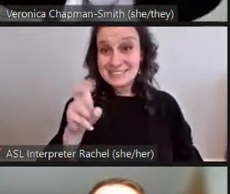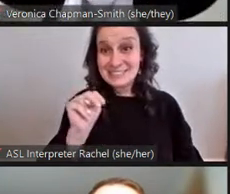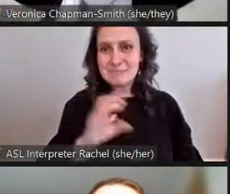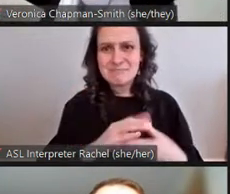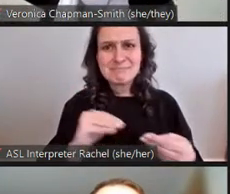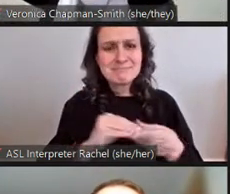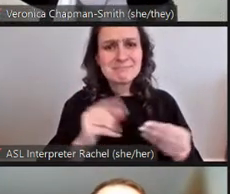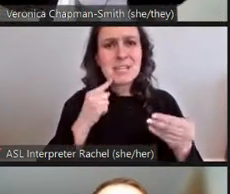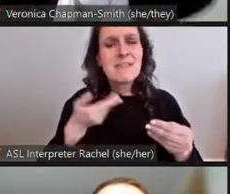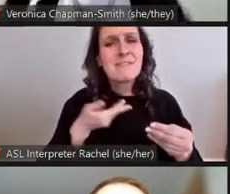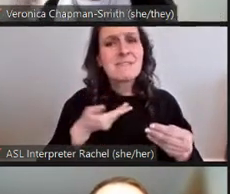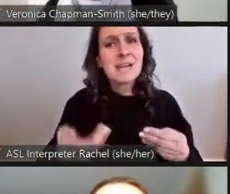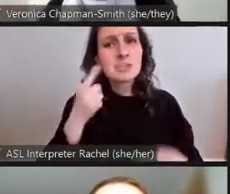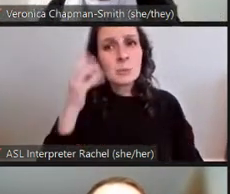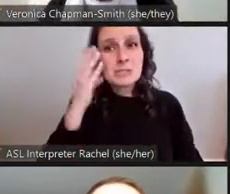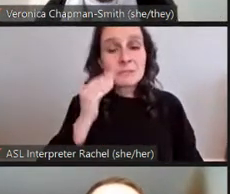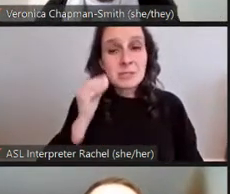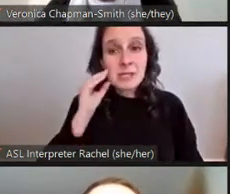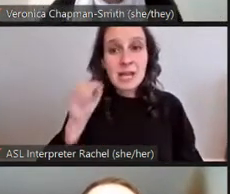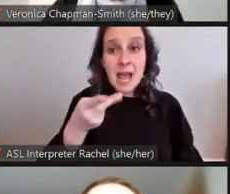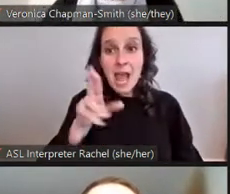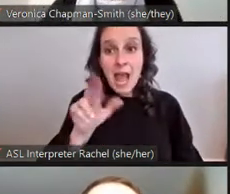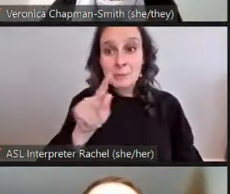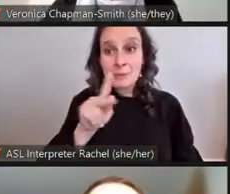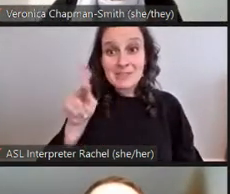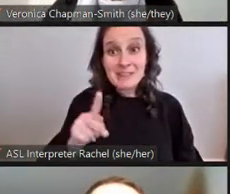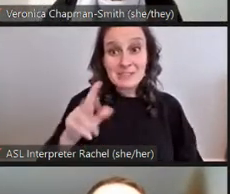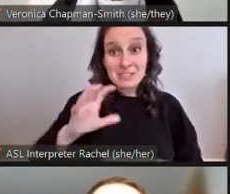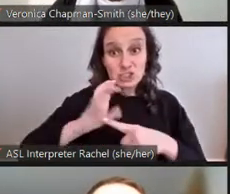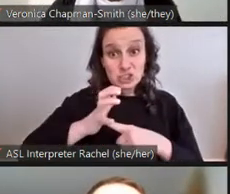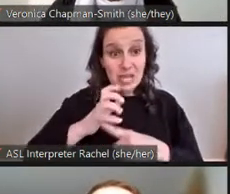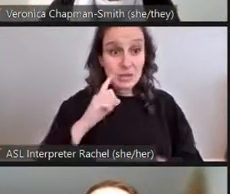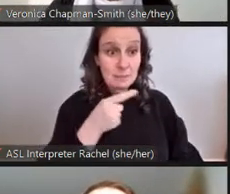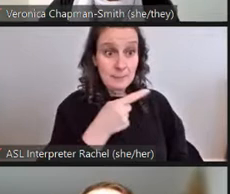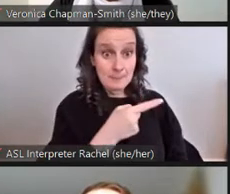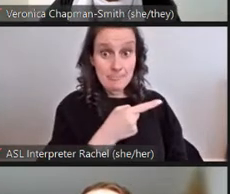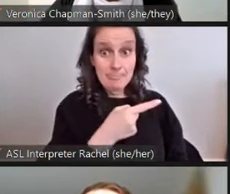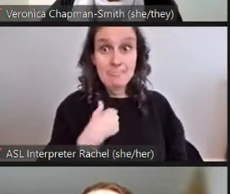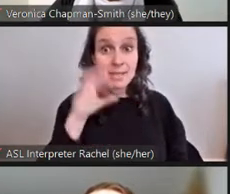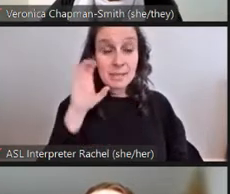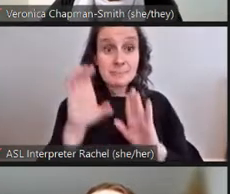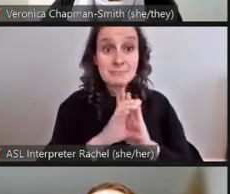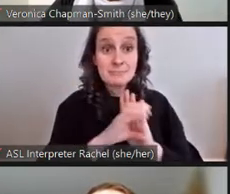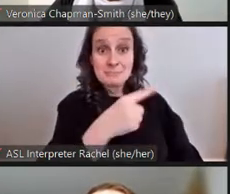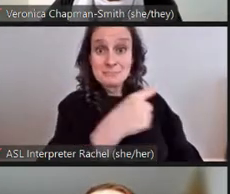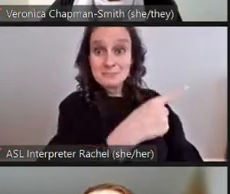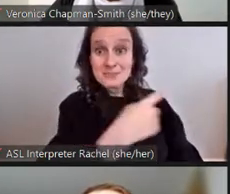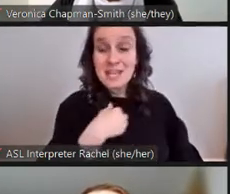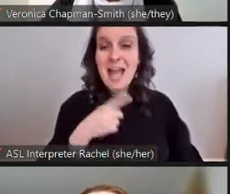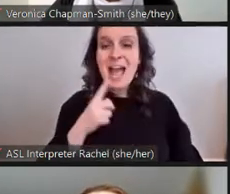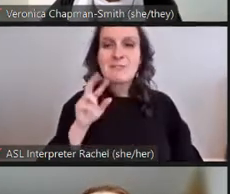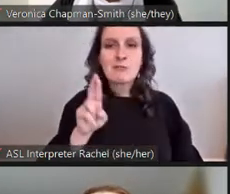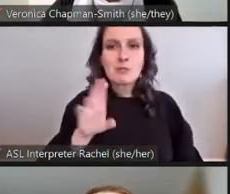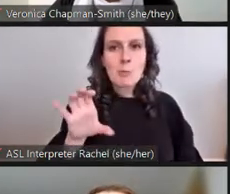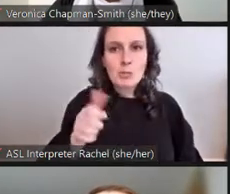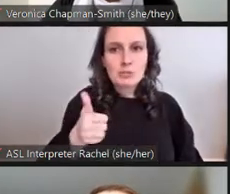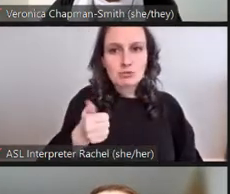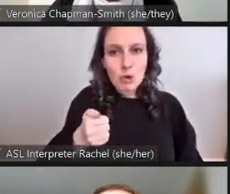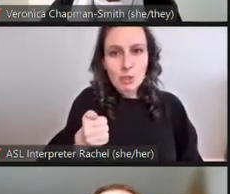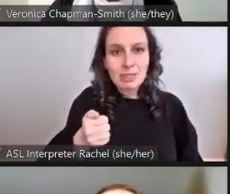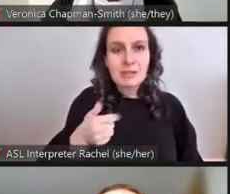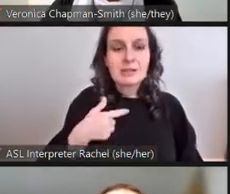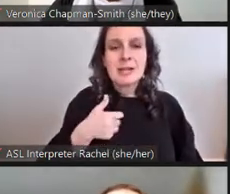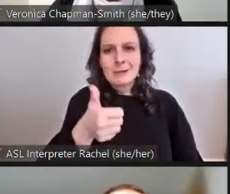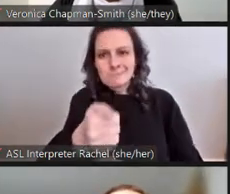experience the Opera Philadelphia channel. And pictured here is a remote control